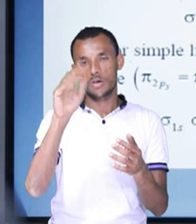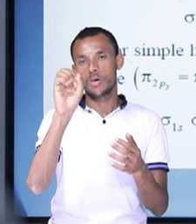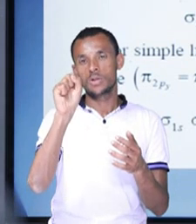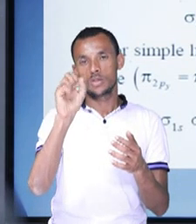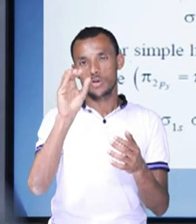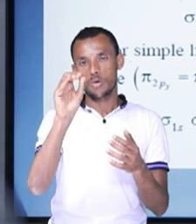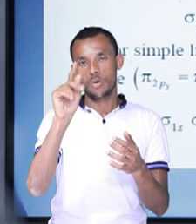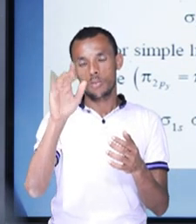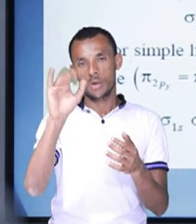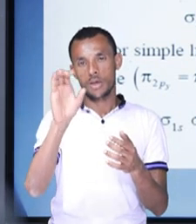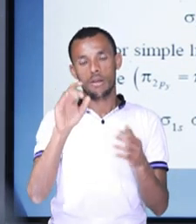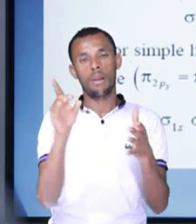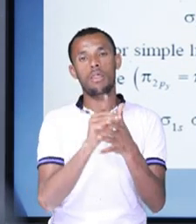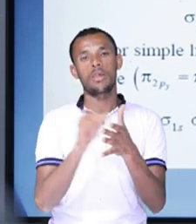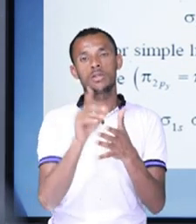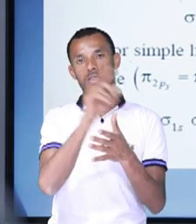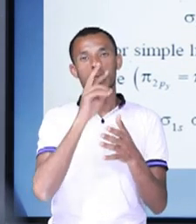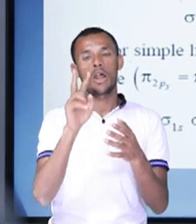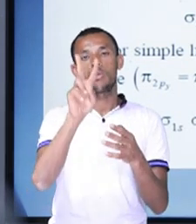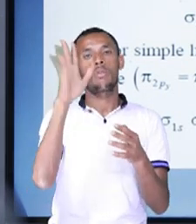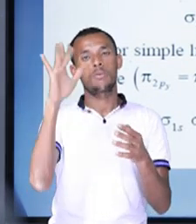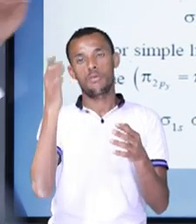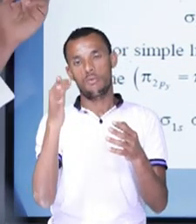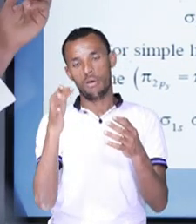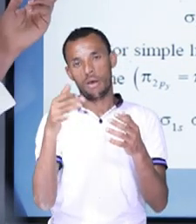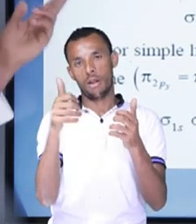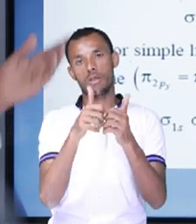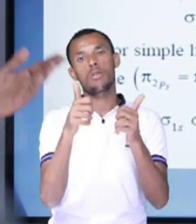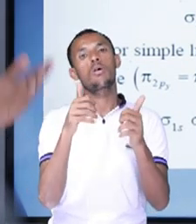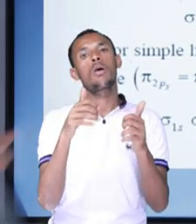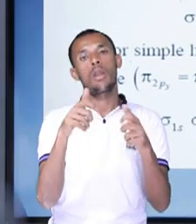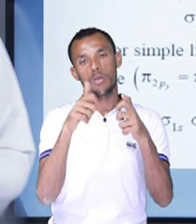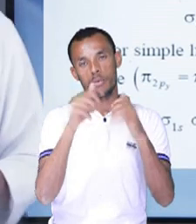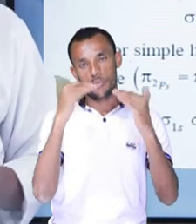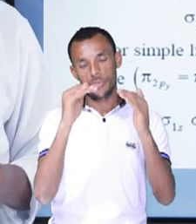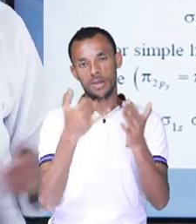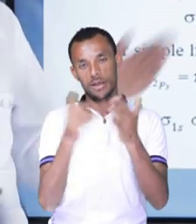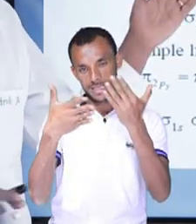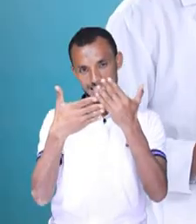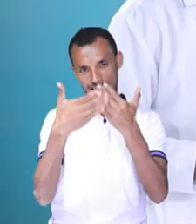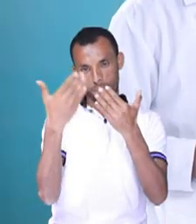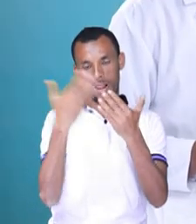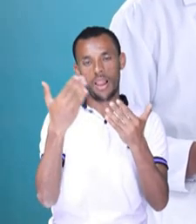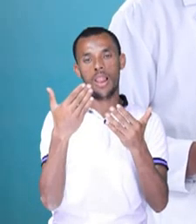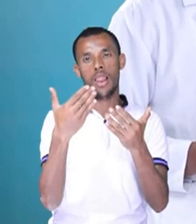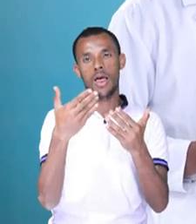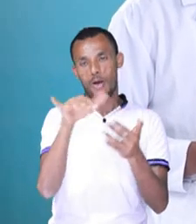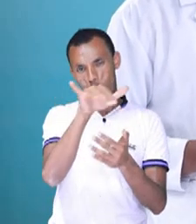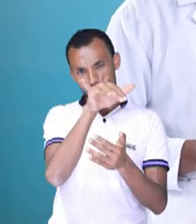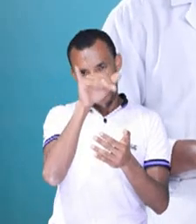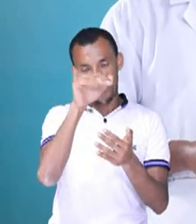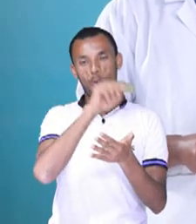There are two types of electron configuration ways. The first one, in simple